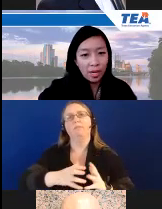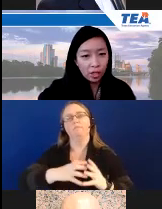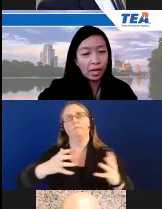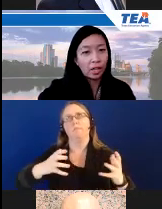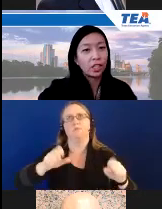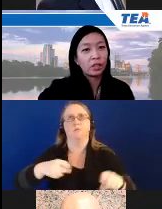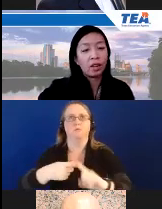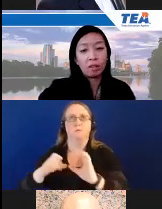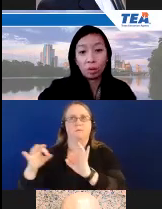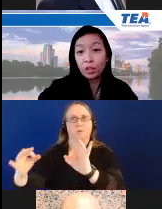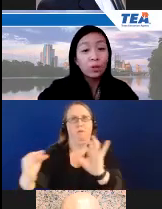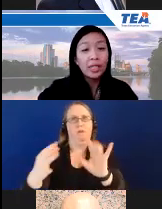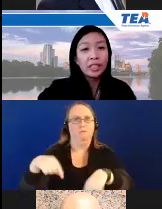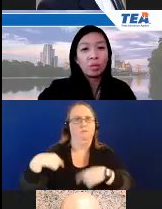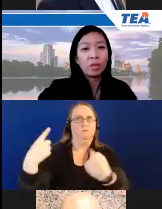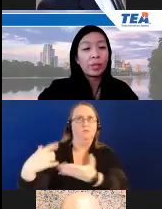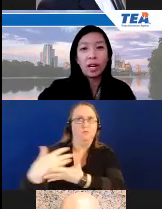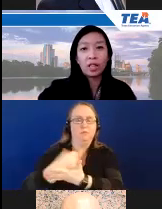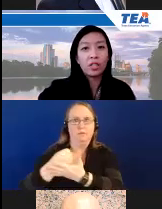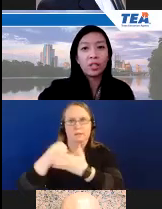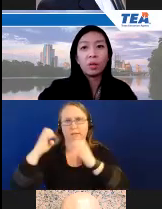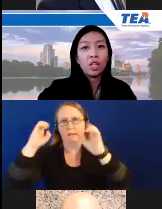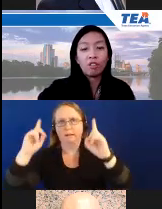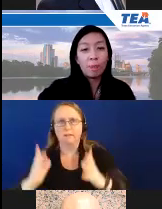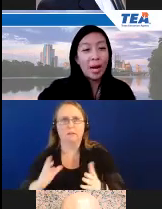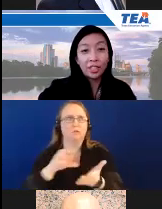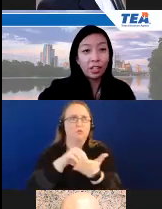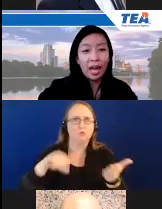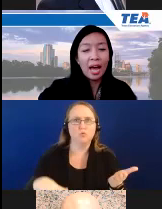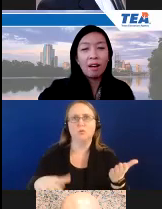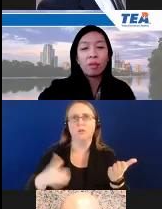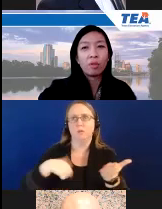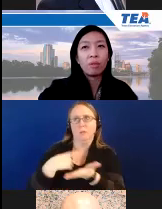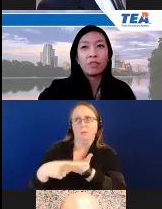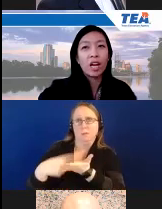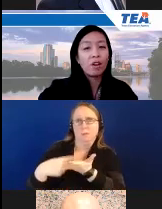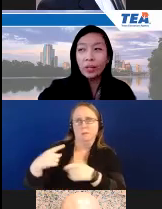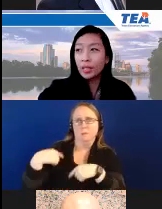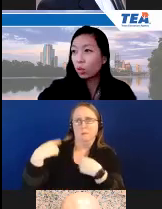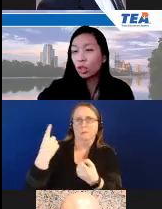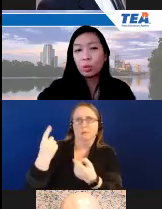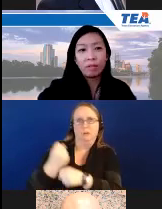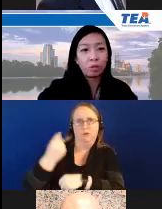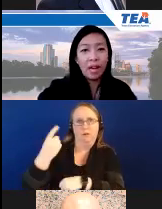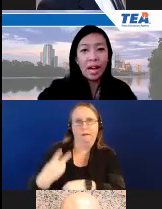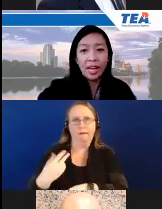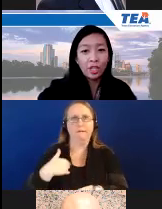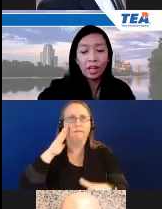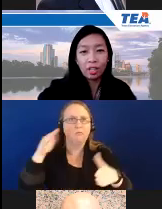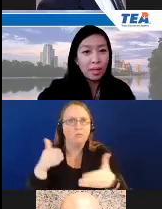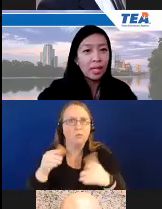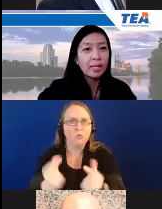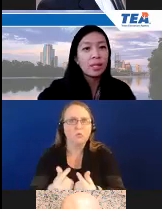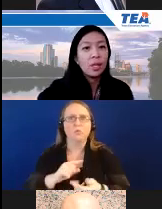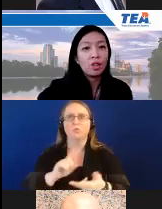gotten from educators with students. We've been talking to over the past year and a half. We've done focus groups. We've had